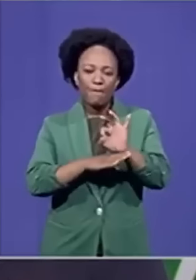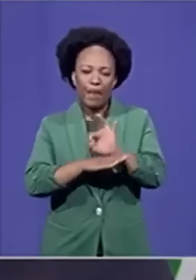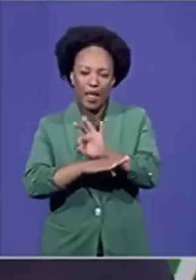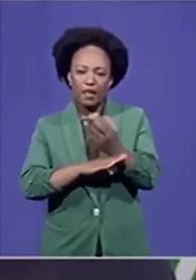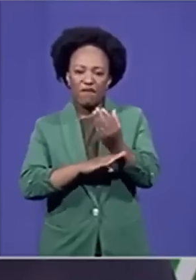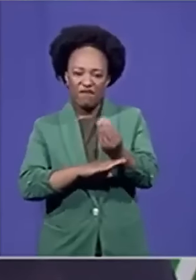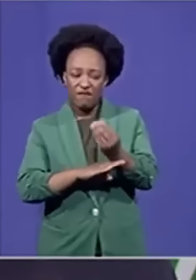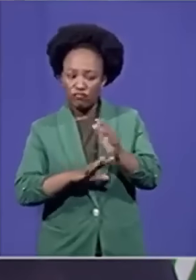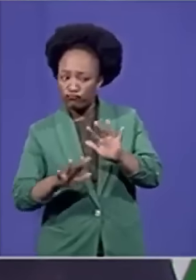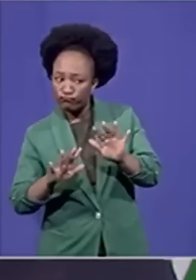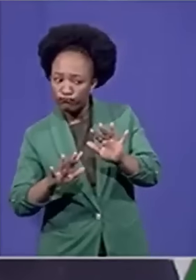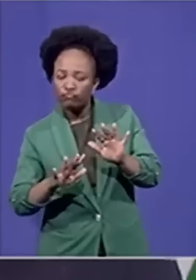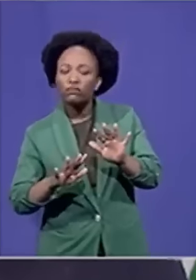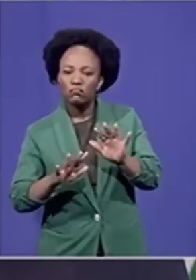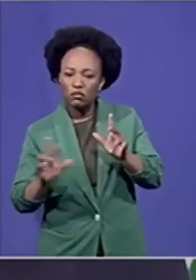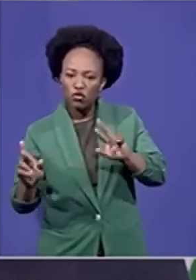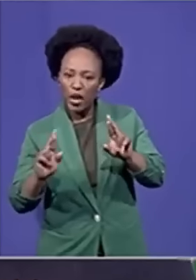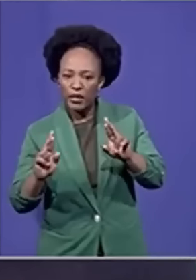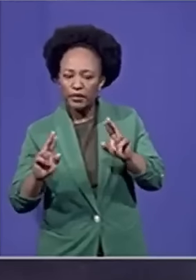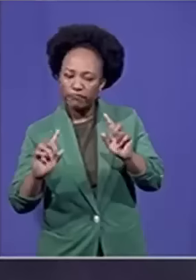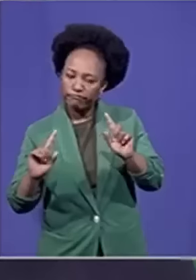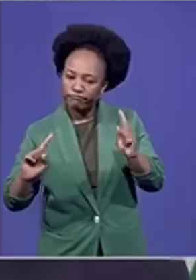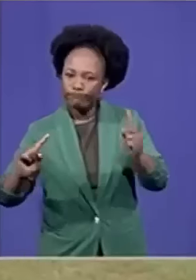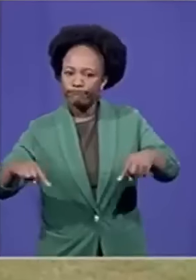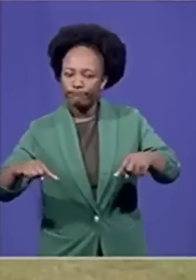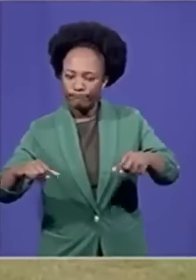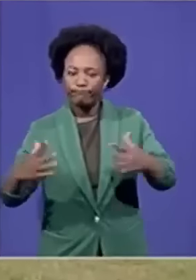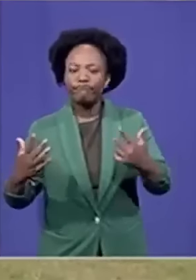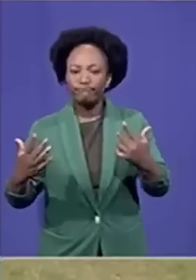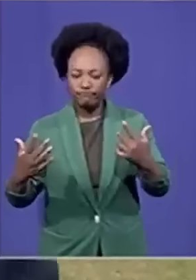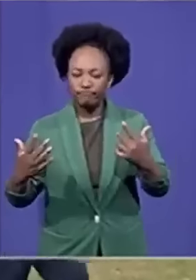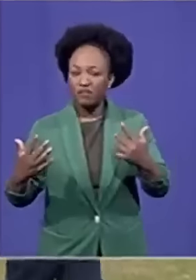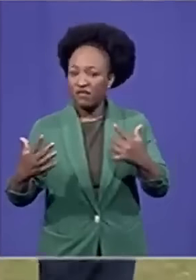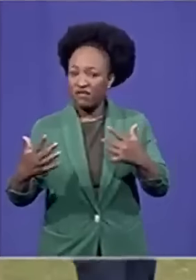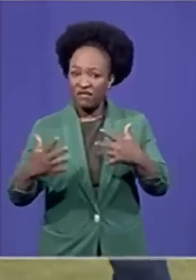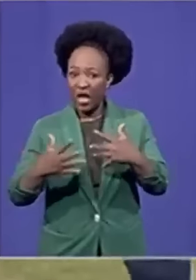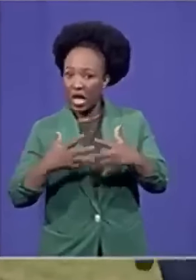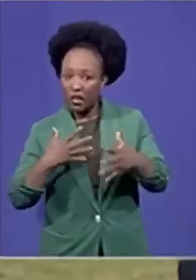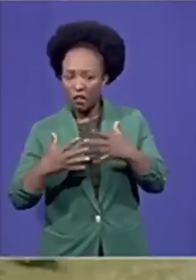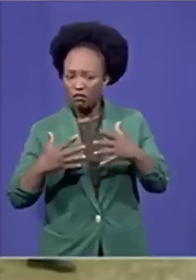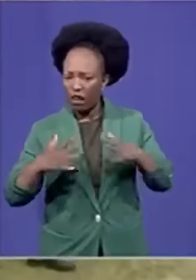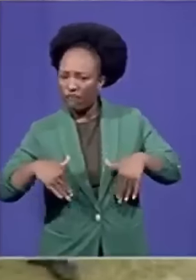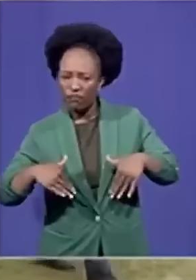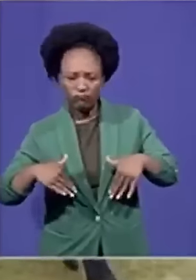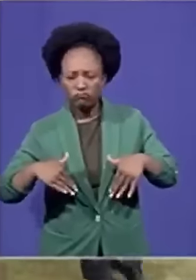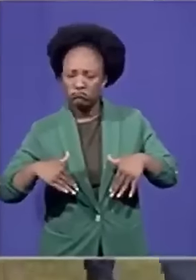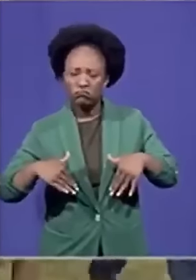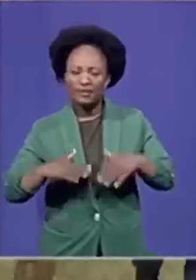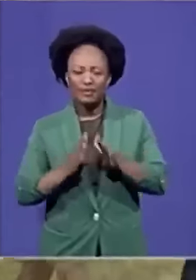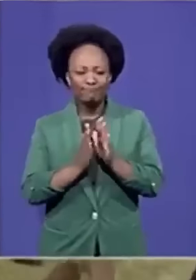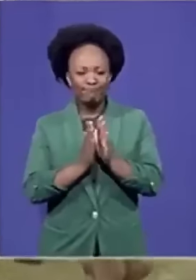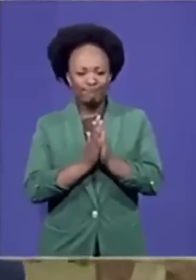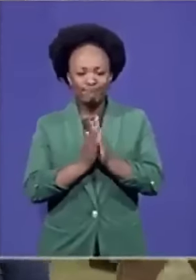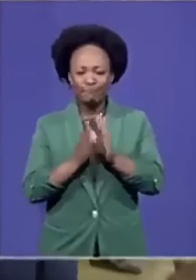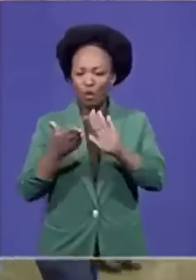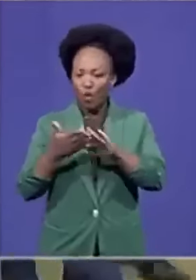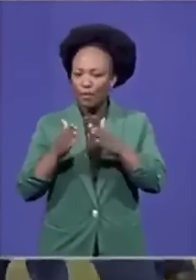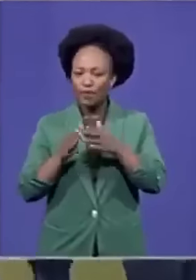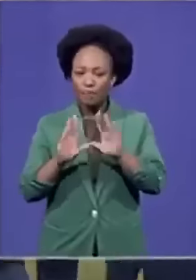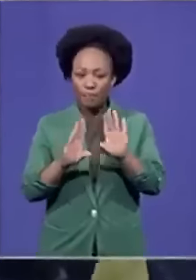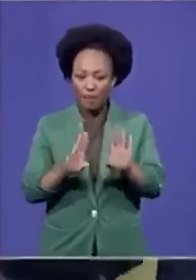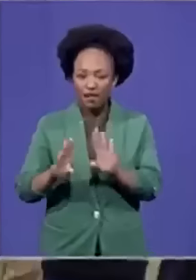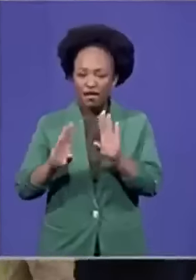are well prepared to ensure that we leave nothing to chance. We are urging re kwela mo baaging ba rona gore ba itshware